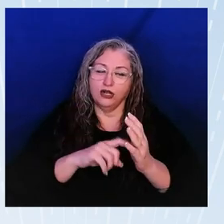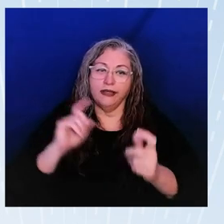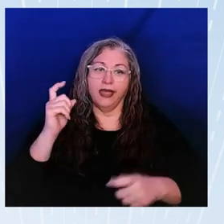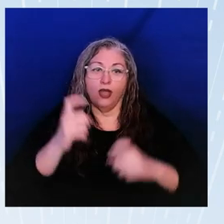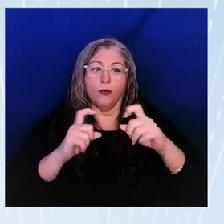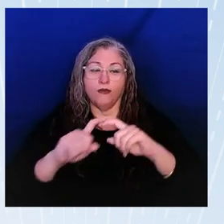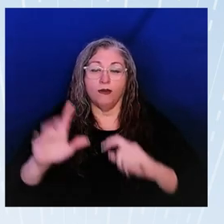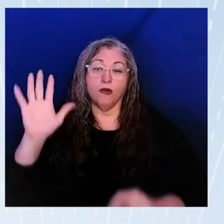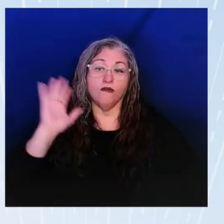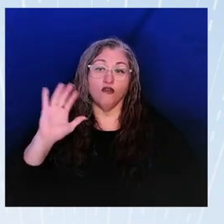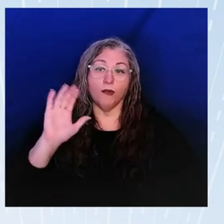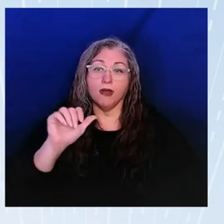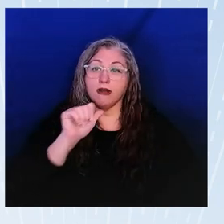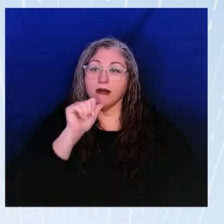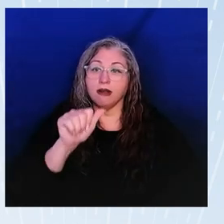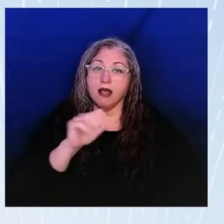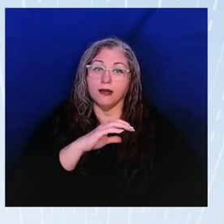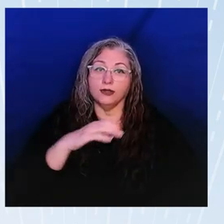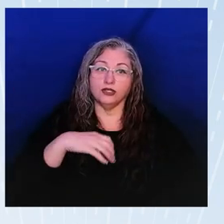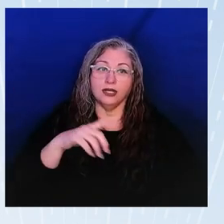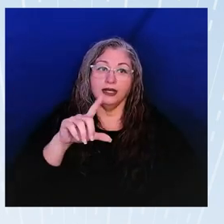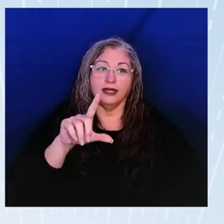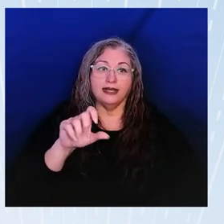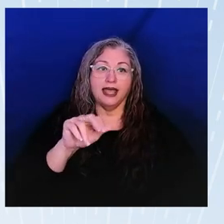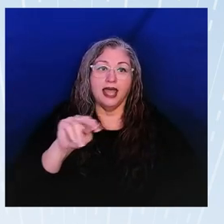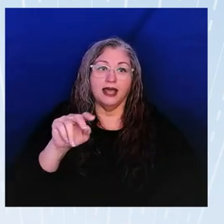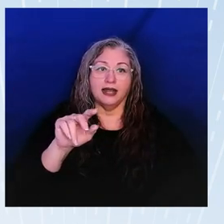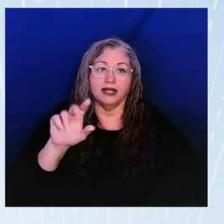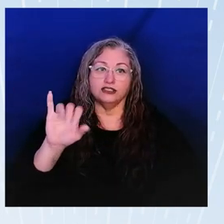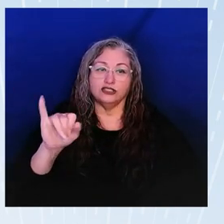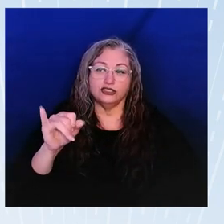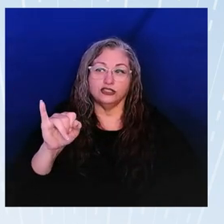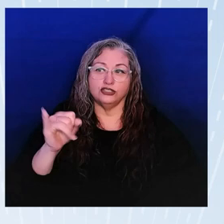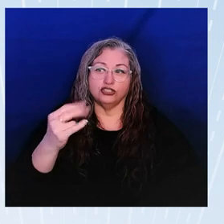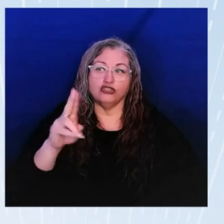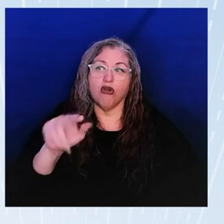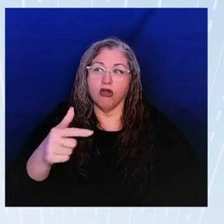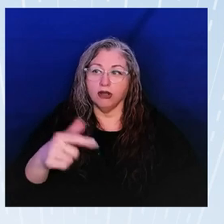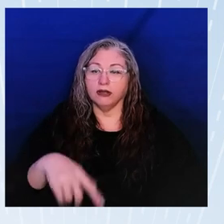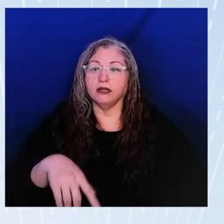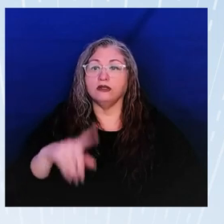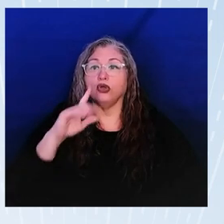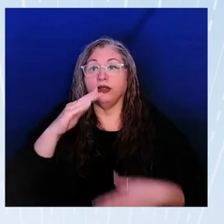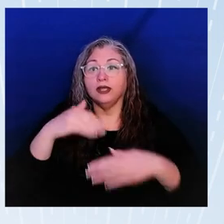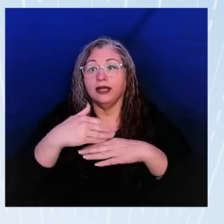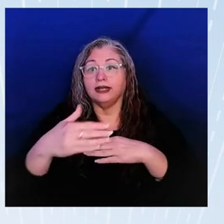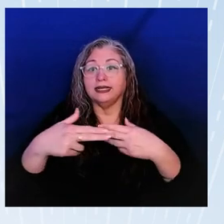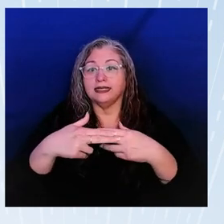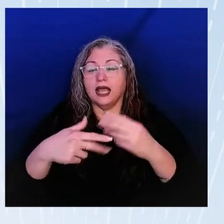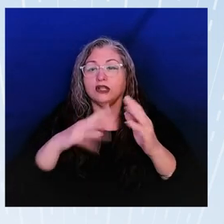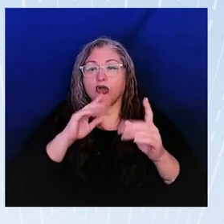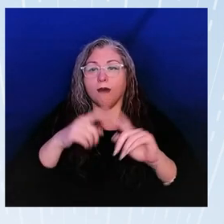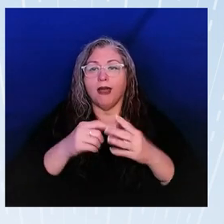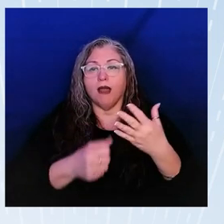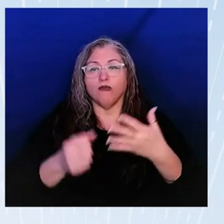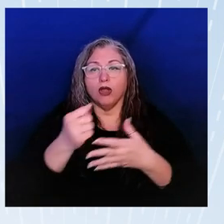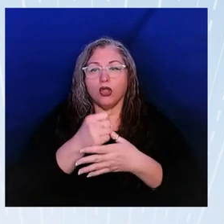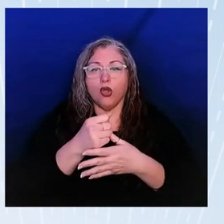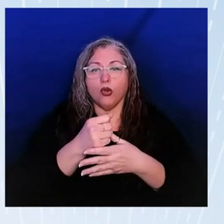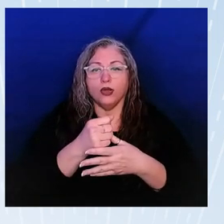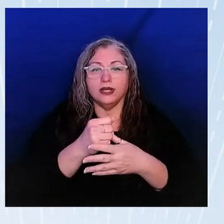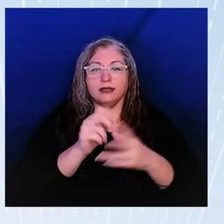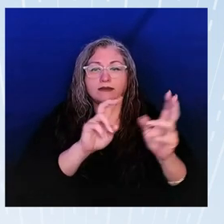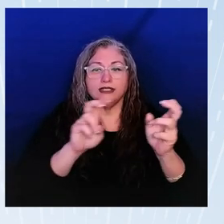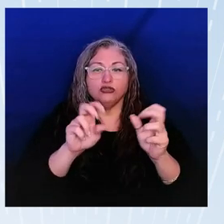former non-commissioner, Diana Zhang. And then, so the next slide talks about our priority issue areas, and